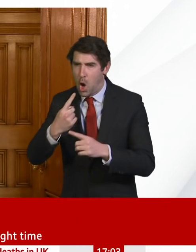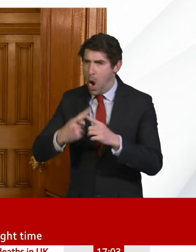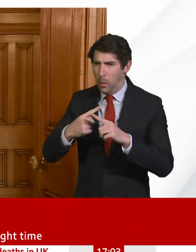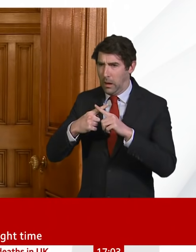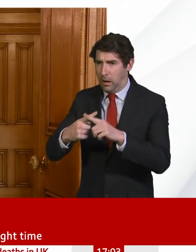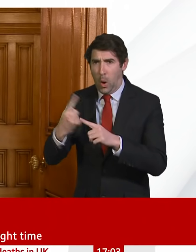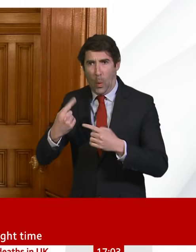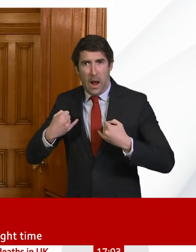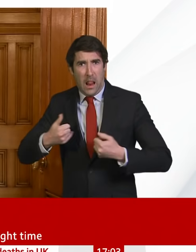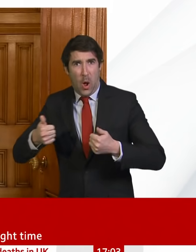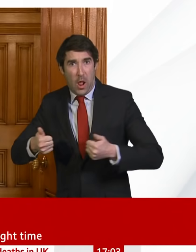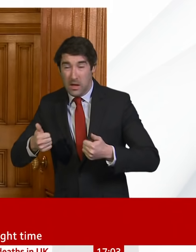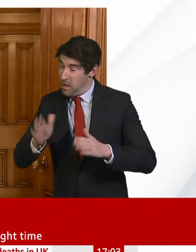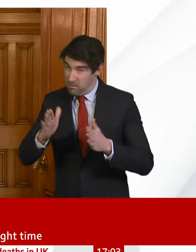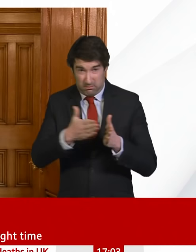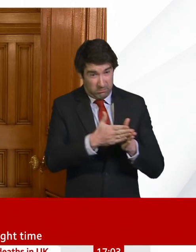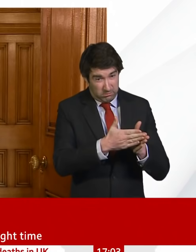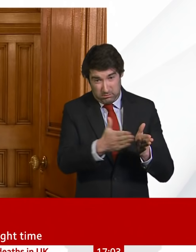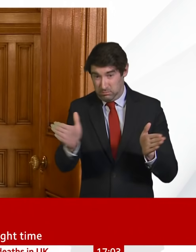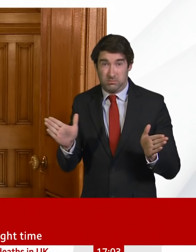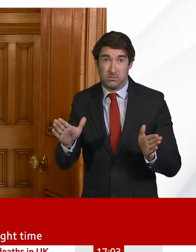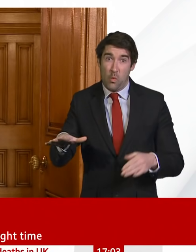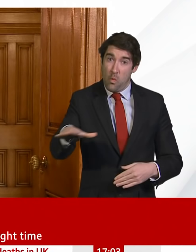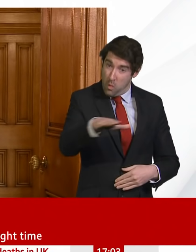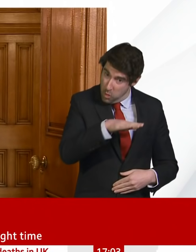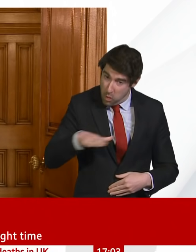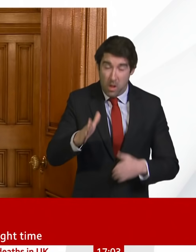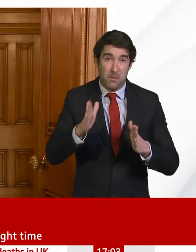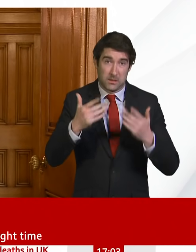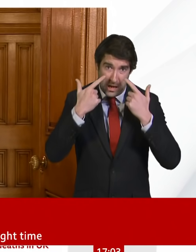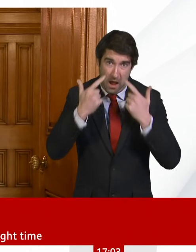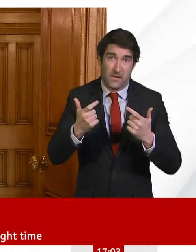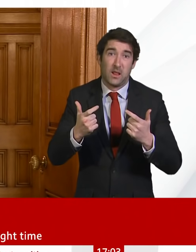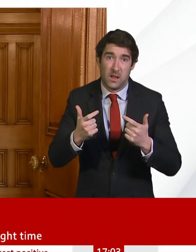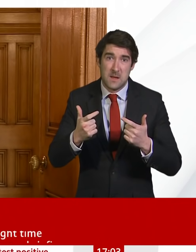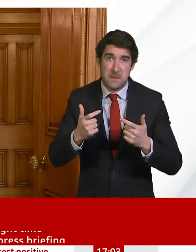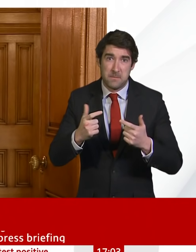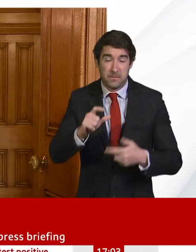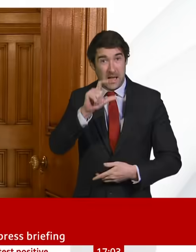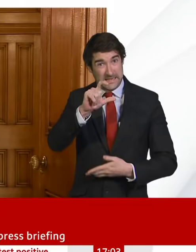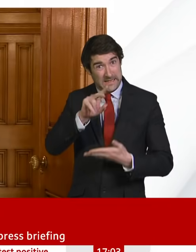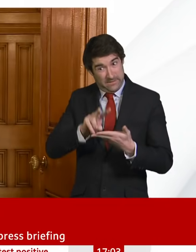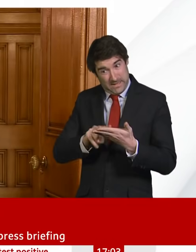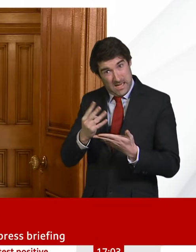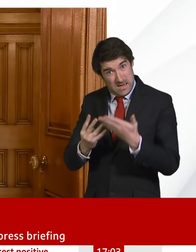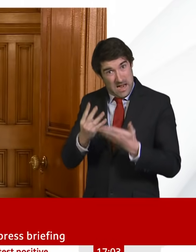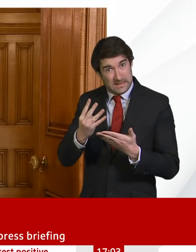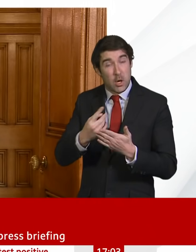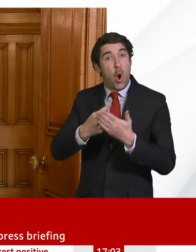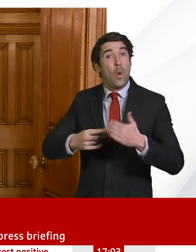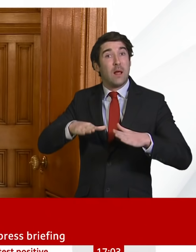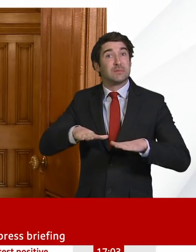decades, and we're not alone. All over the world, we are seeing the devastating impact of this invisible